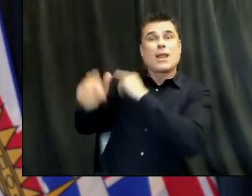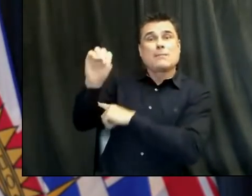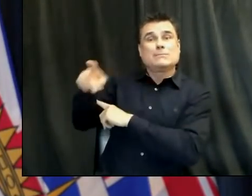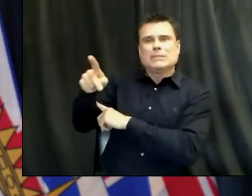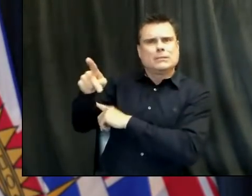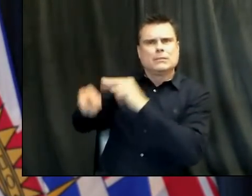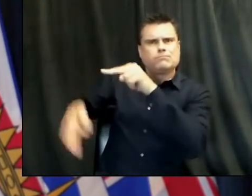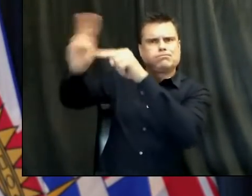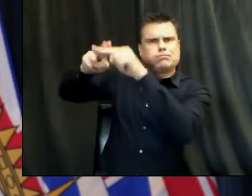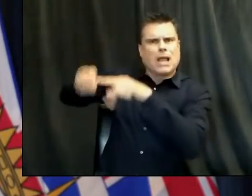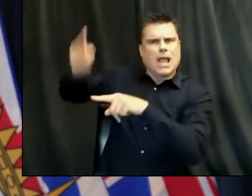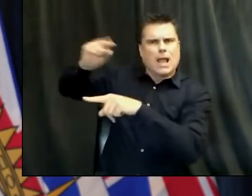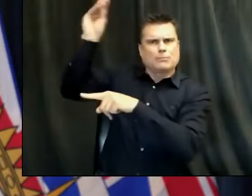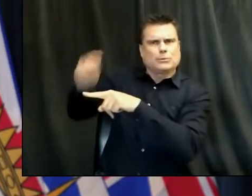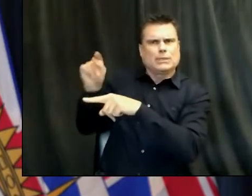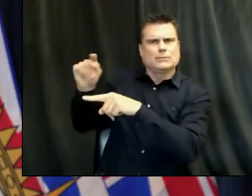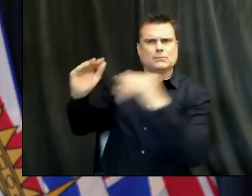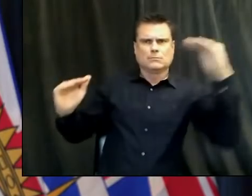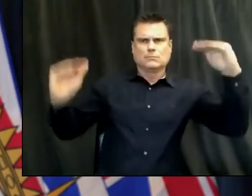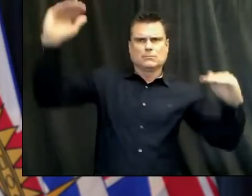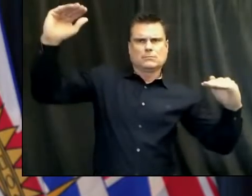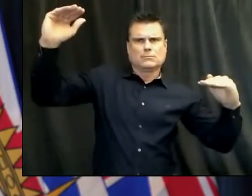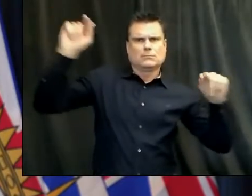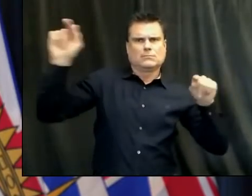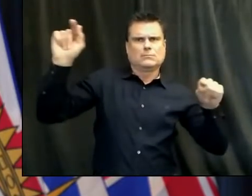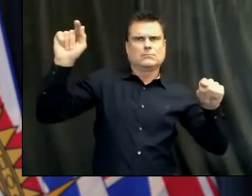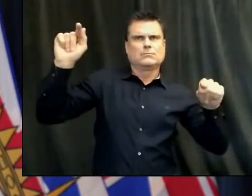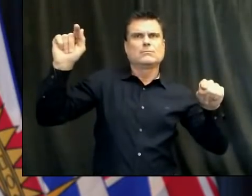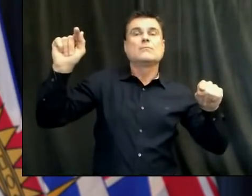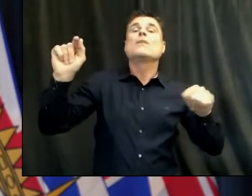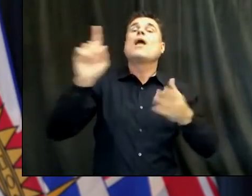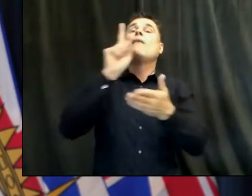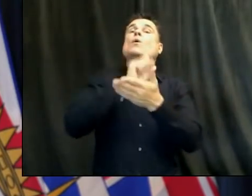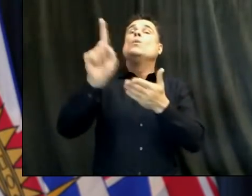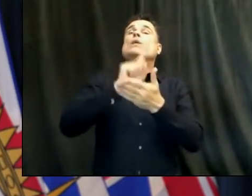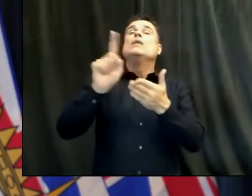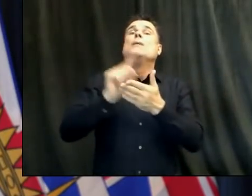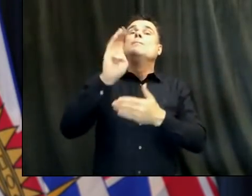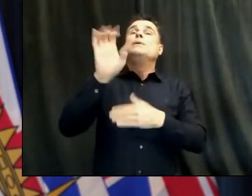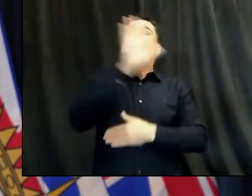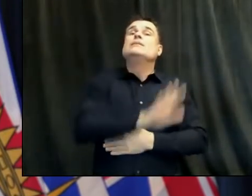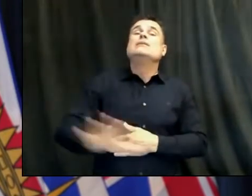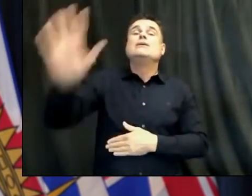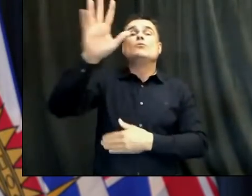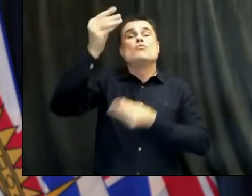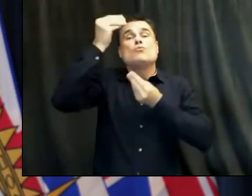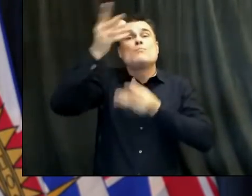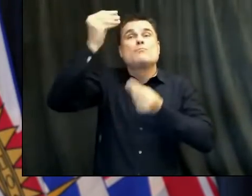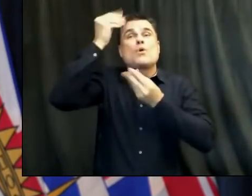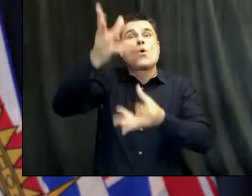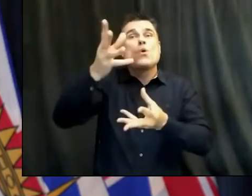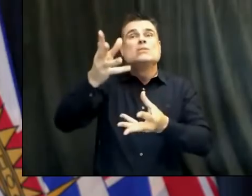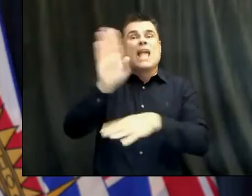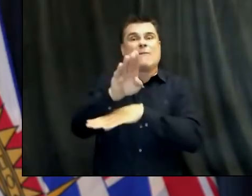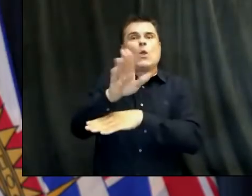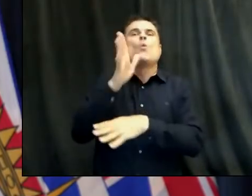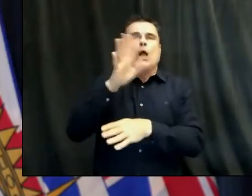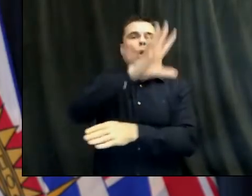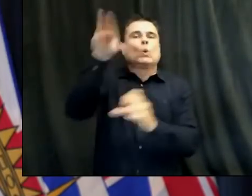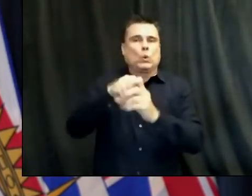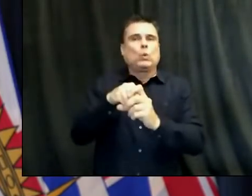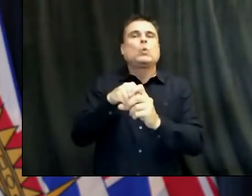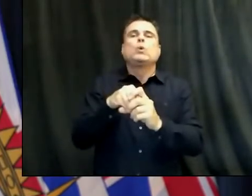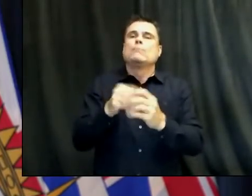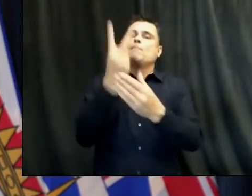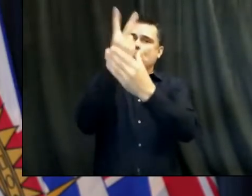BC situation report, which comes out on Friday afternoons, will now show both of these, the MSP, the total, and